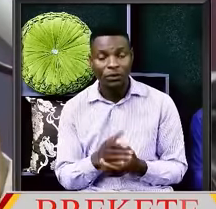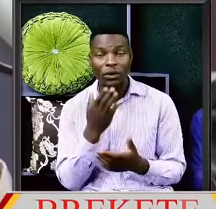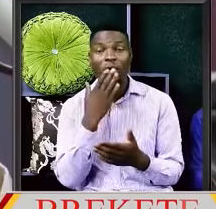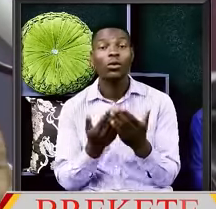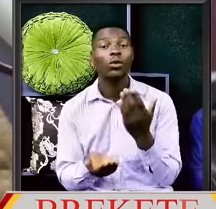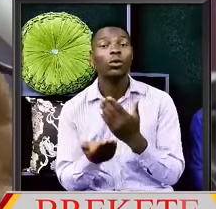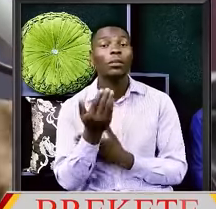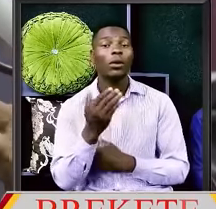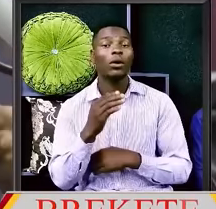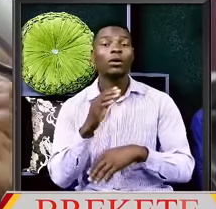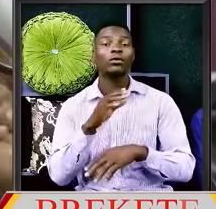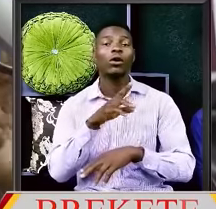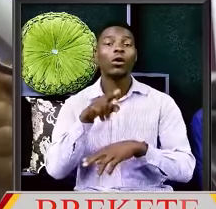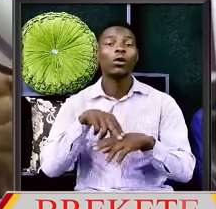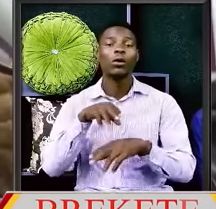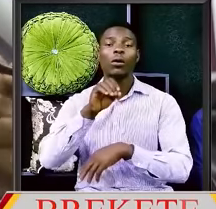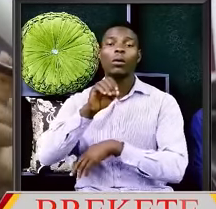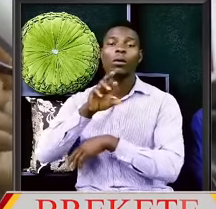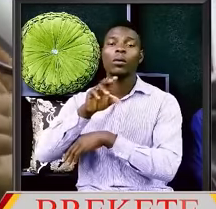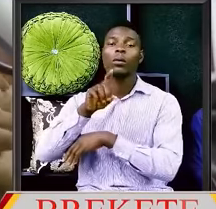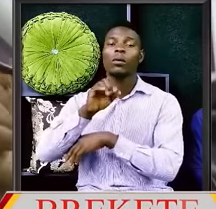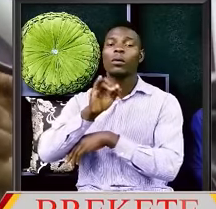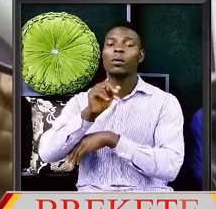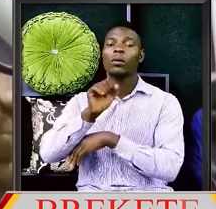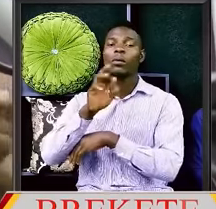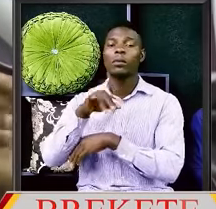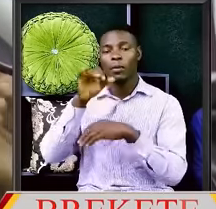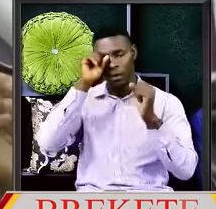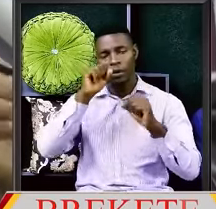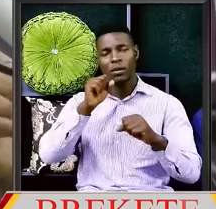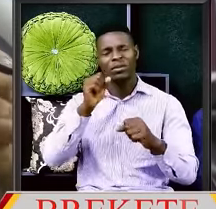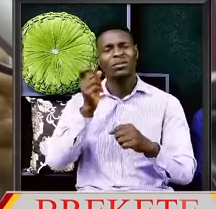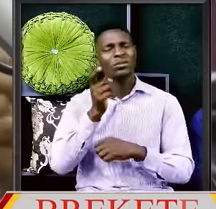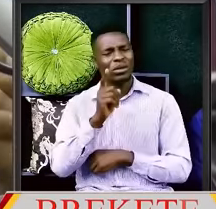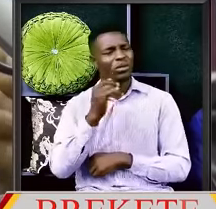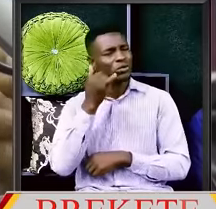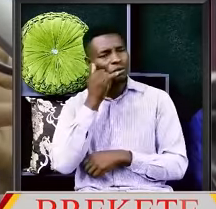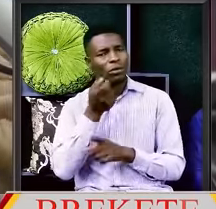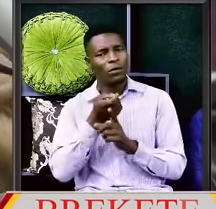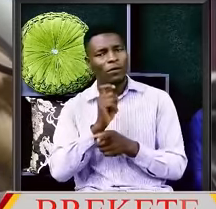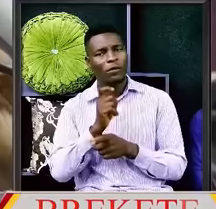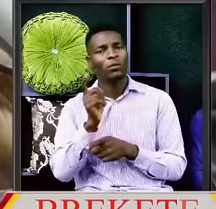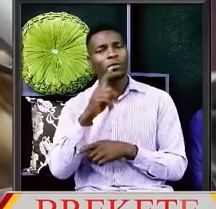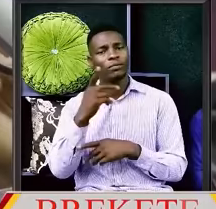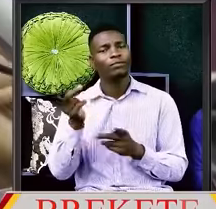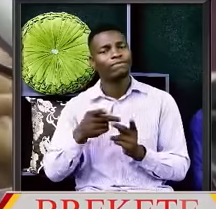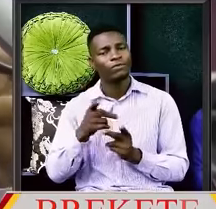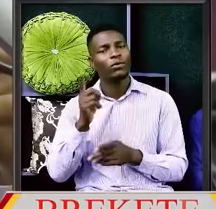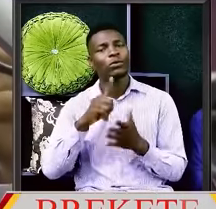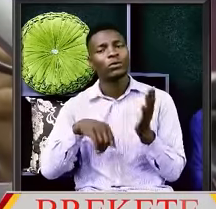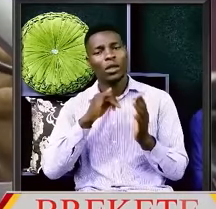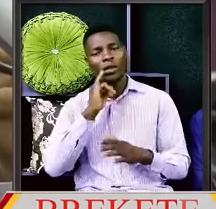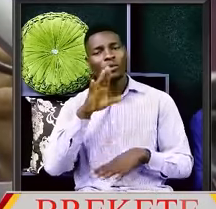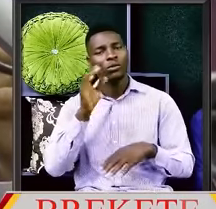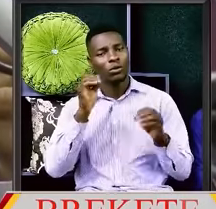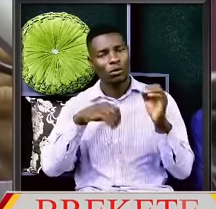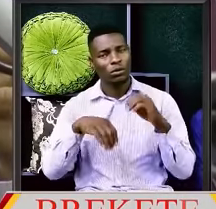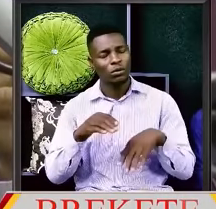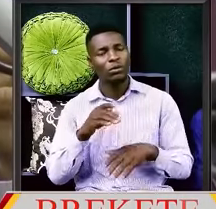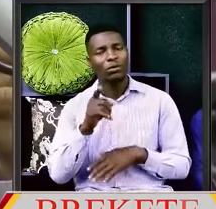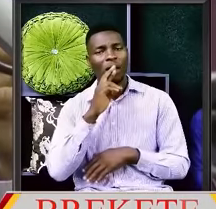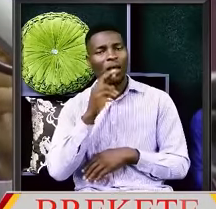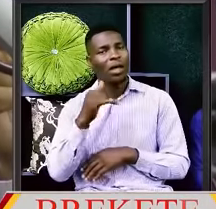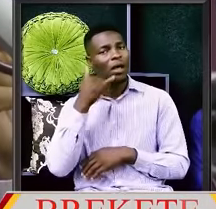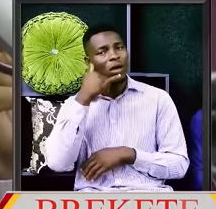Good morning, Ordinary President. Now, who me and I'm Devano? Where you Devano from? Waiting be your contributor. Because we are bonding